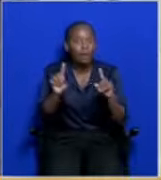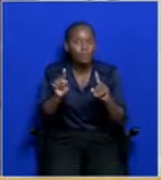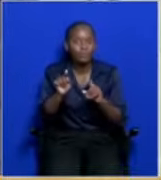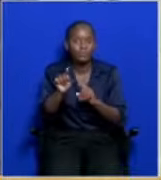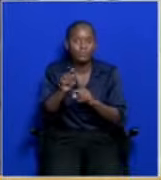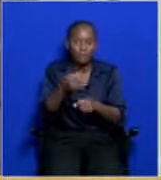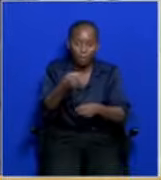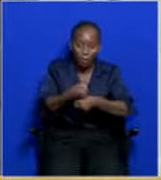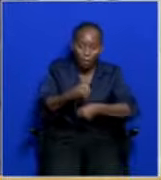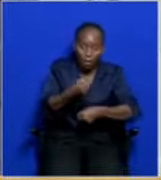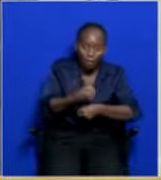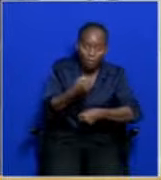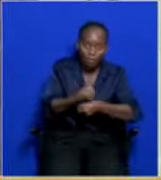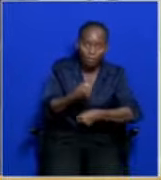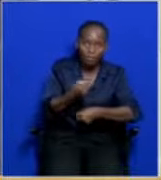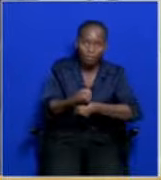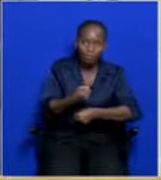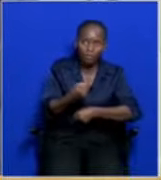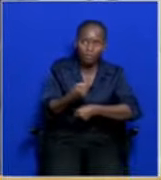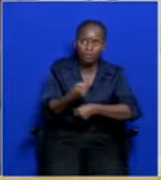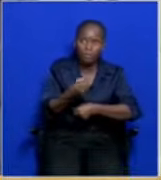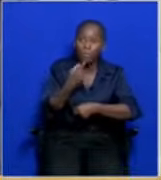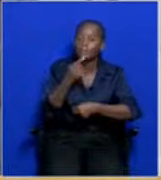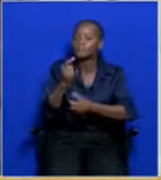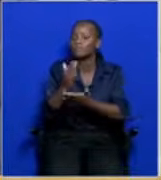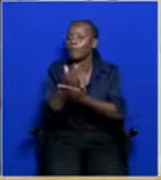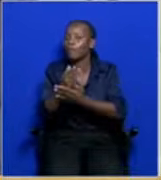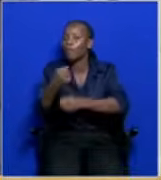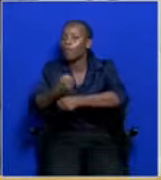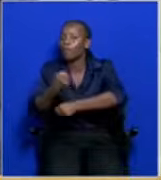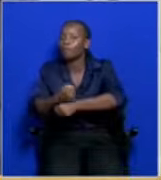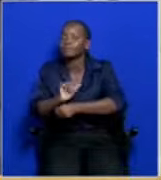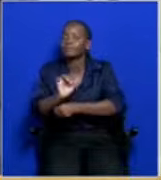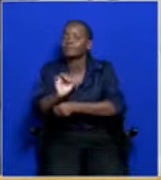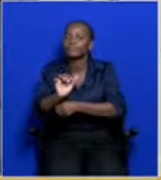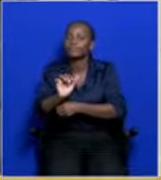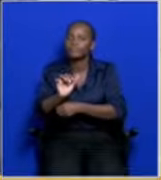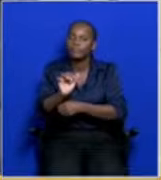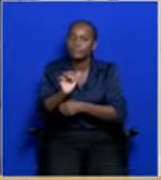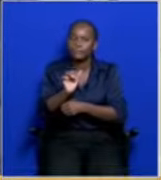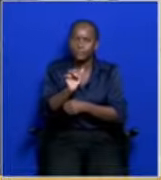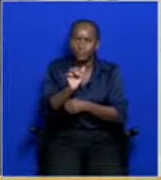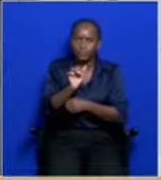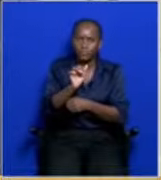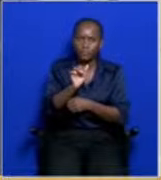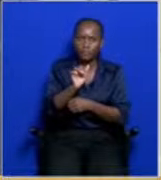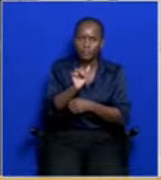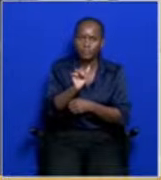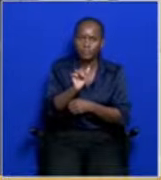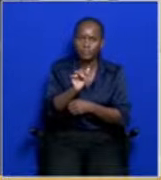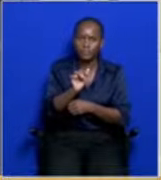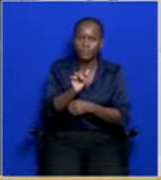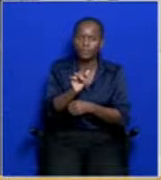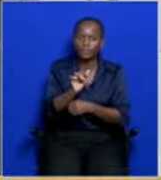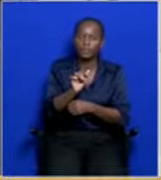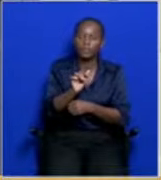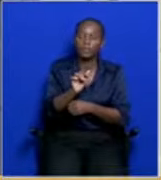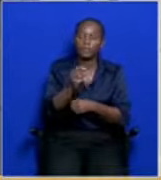your office, you report on duty 2 days, 2 days night shift. Those one we can